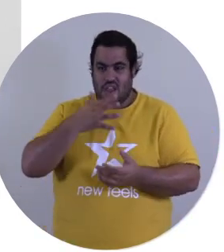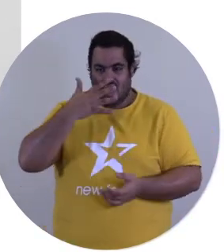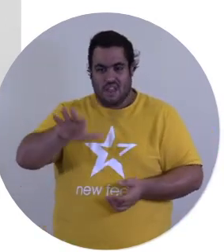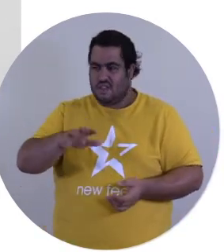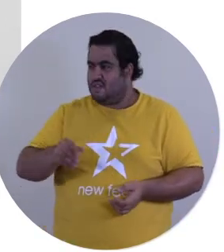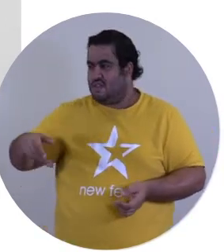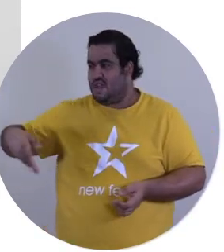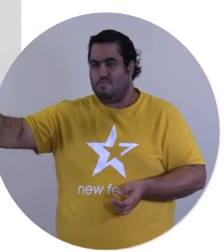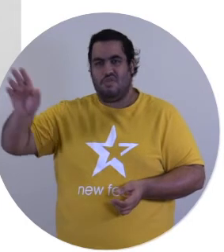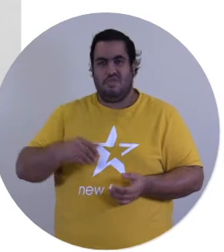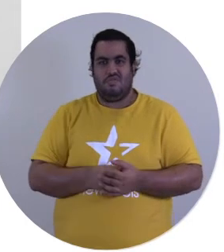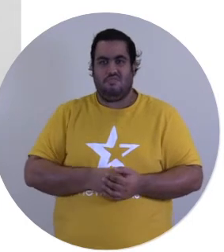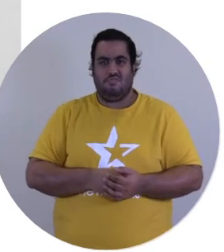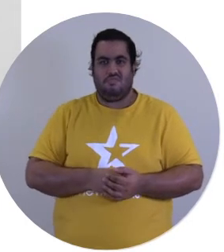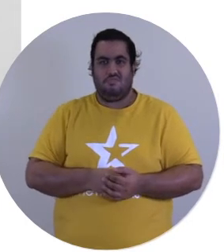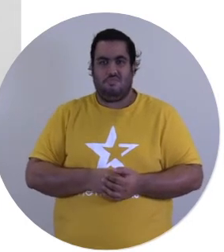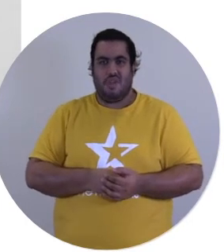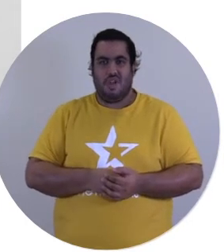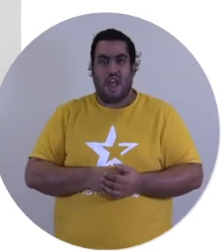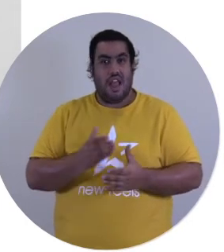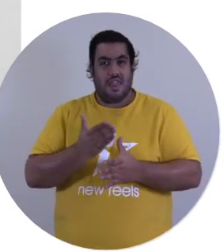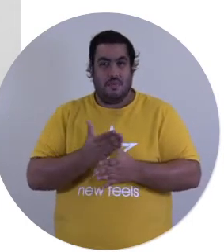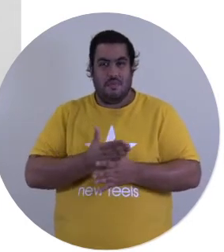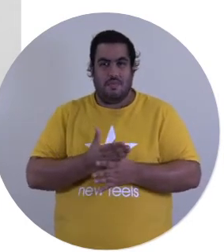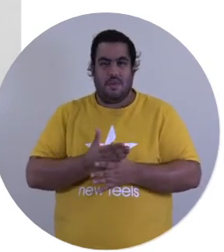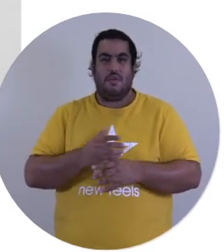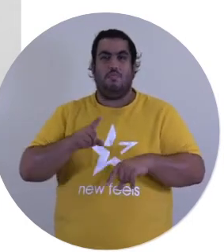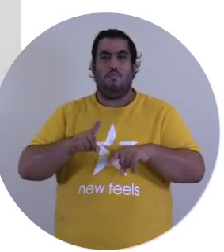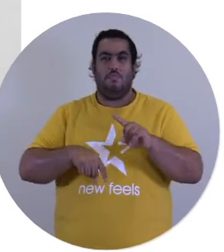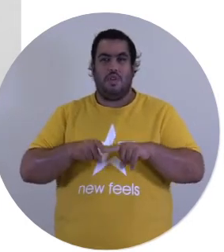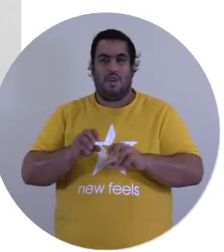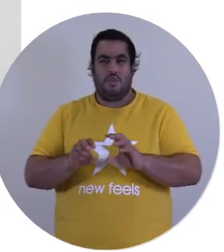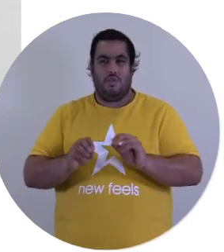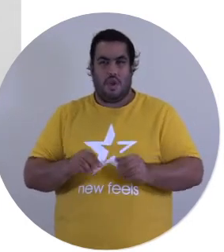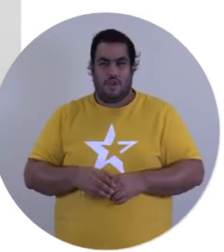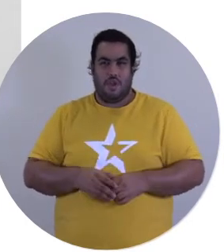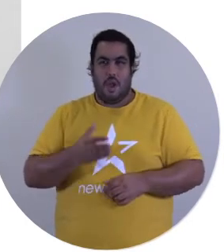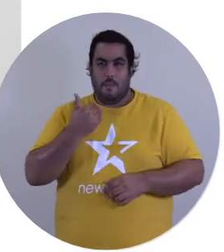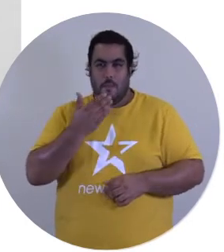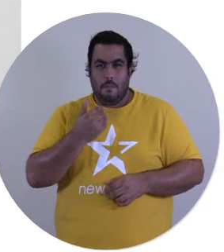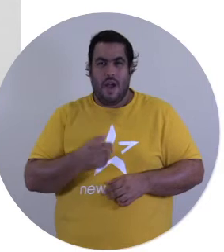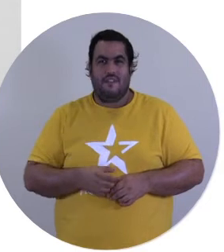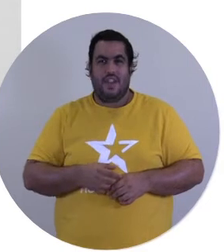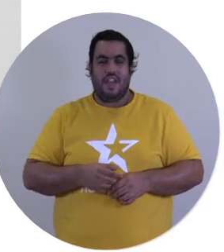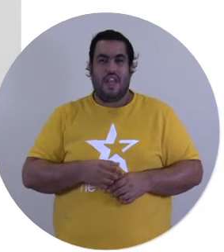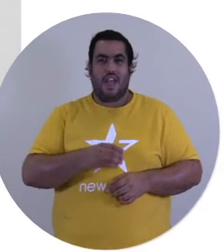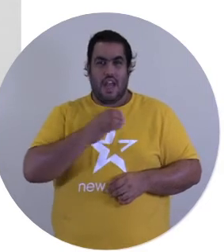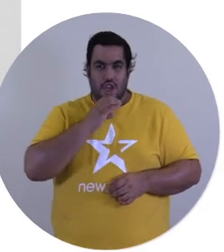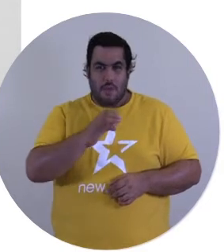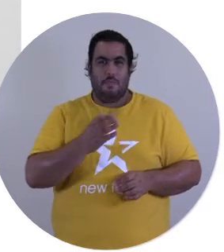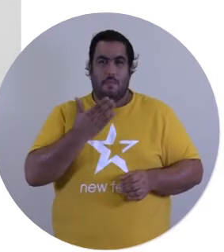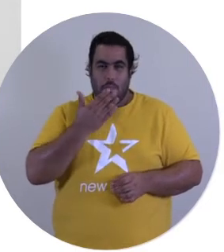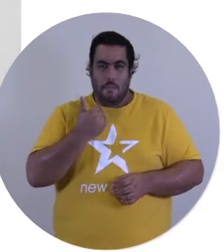Nobody goes there anymore. For example, there is a deserted house in our neighborhood. No one has lived there